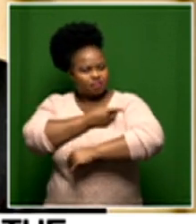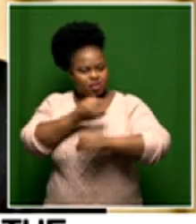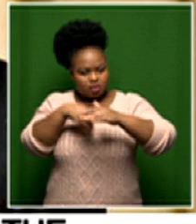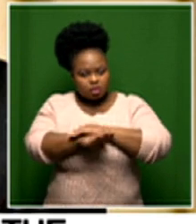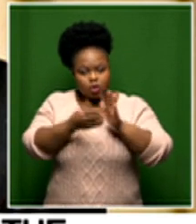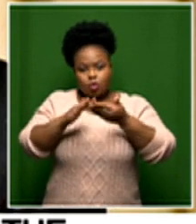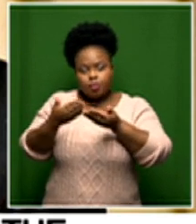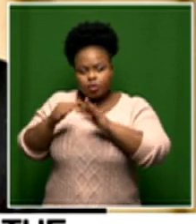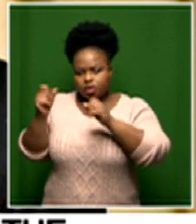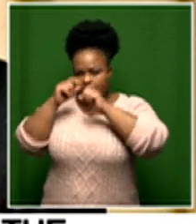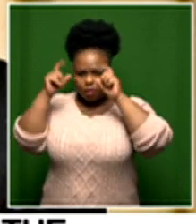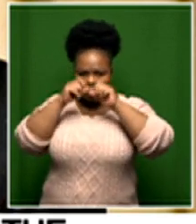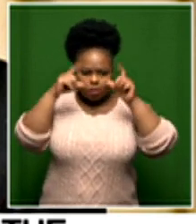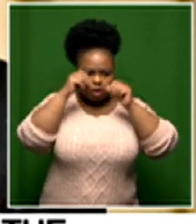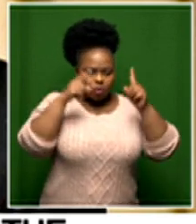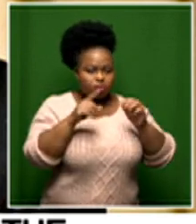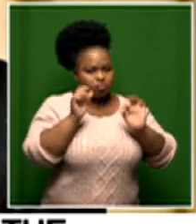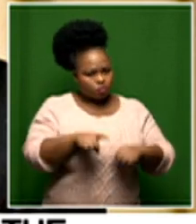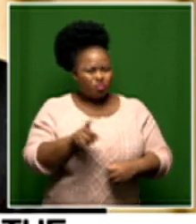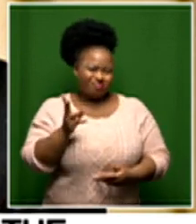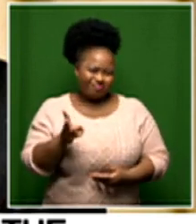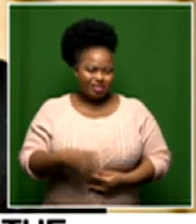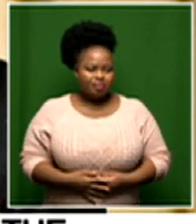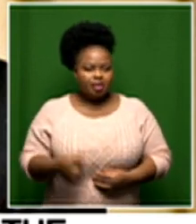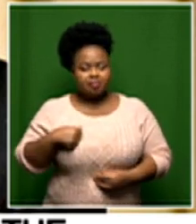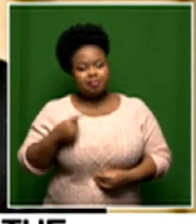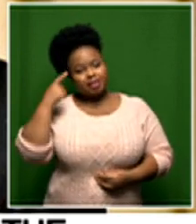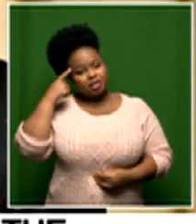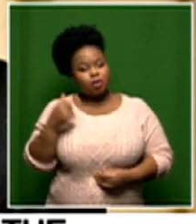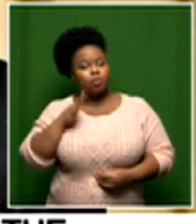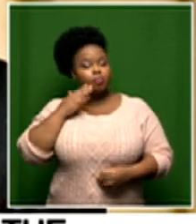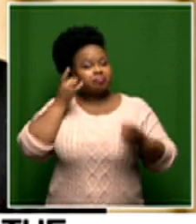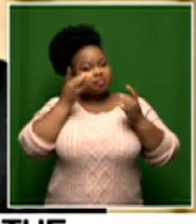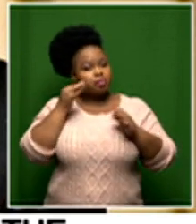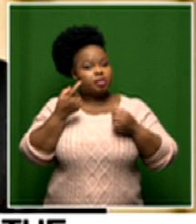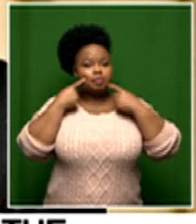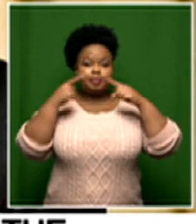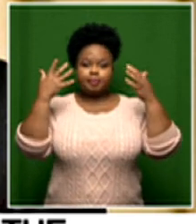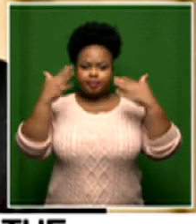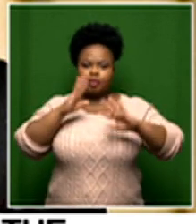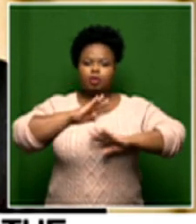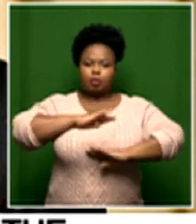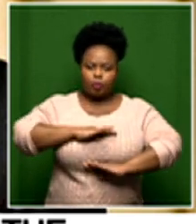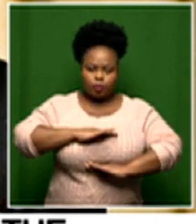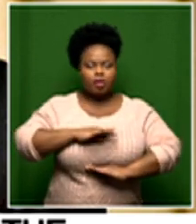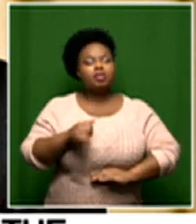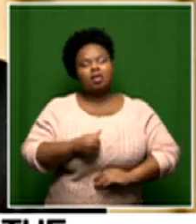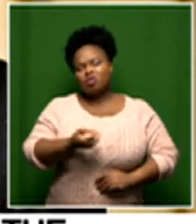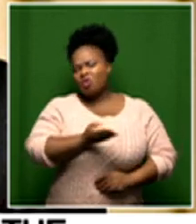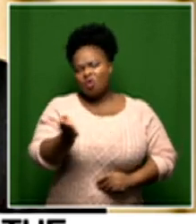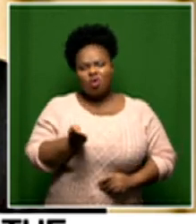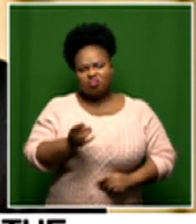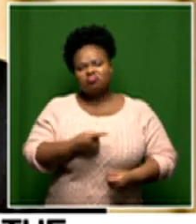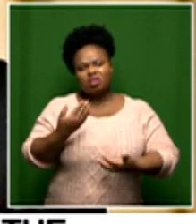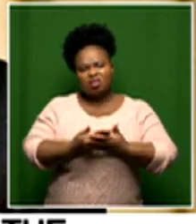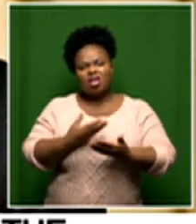community awareness. I am sure that by the time we have sent the information through, we would have been able to reassure many members